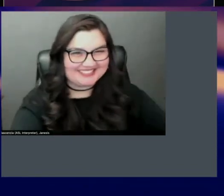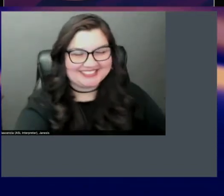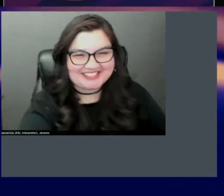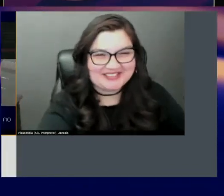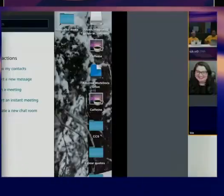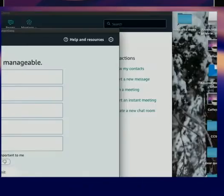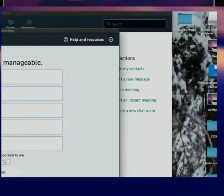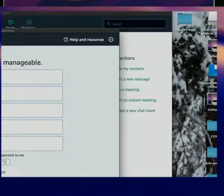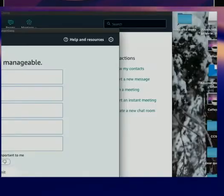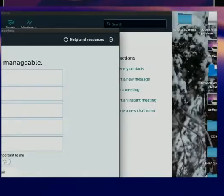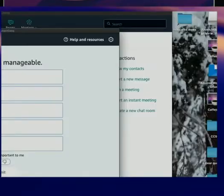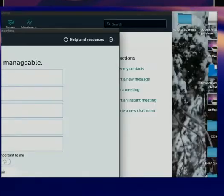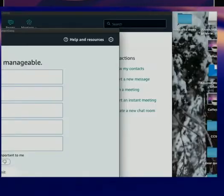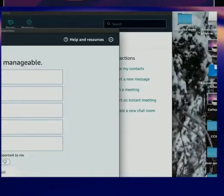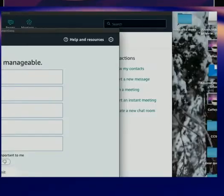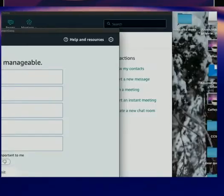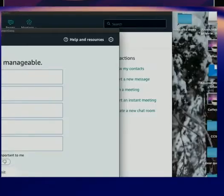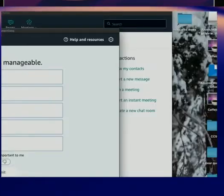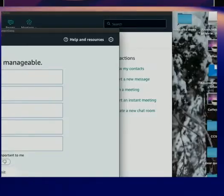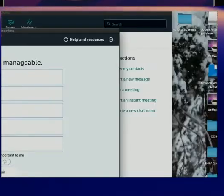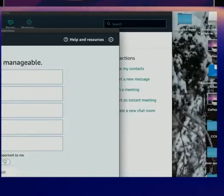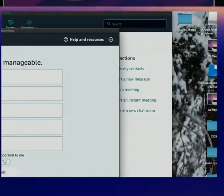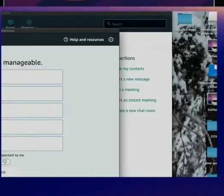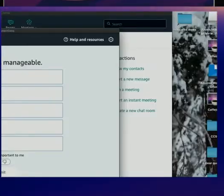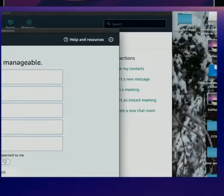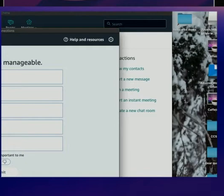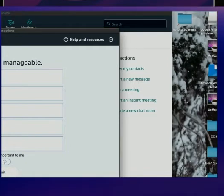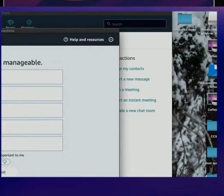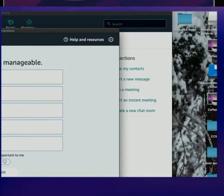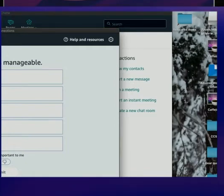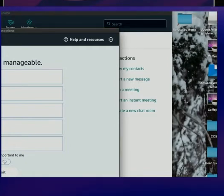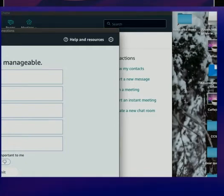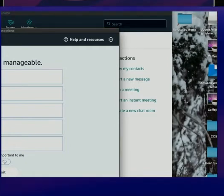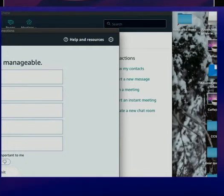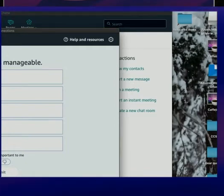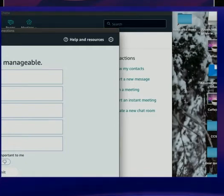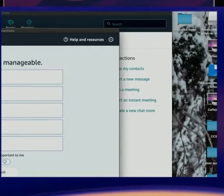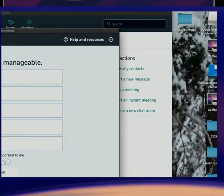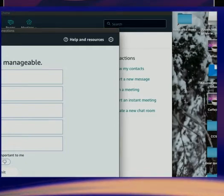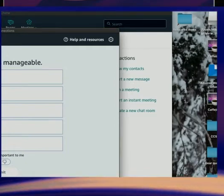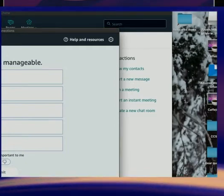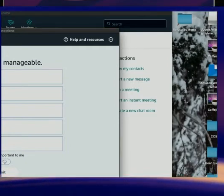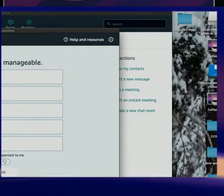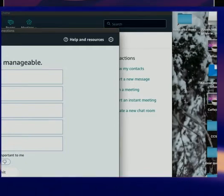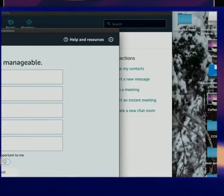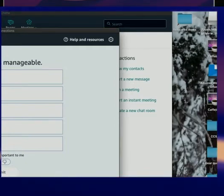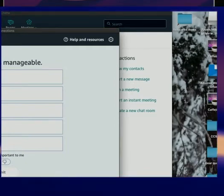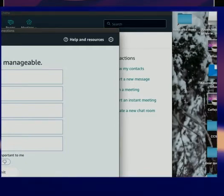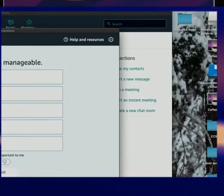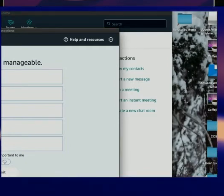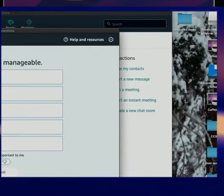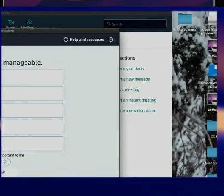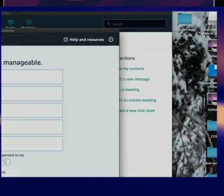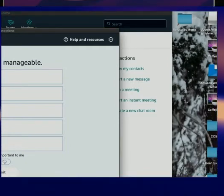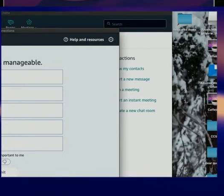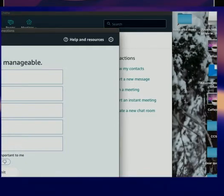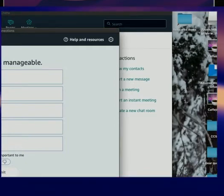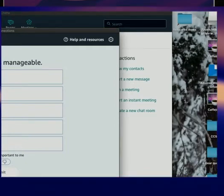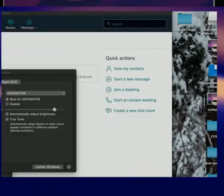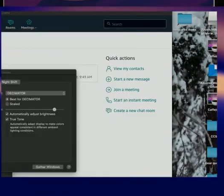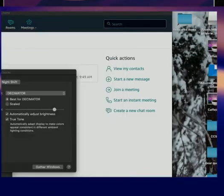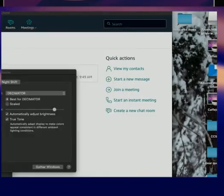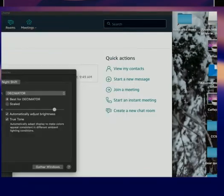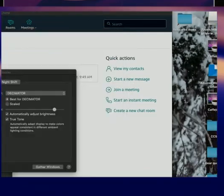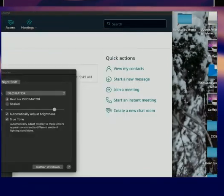So you see, you have full control and 6 degrees of freedom in the 3D scene itself. You can use the 3D